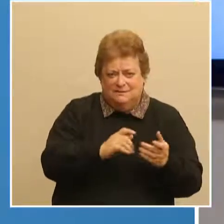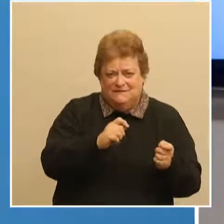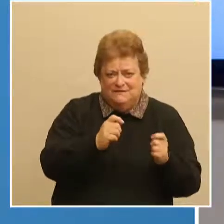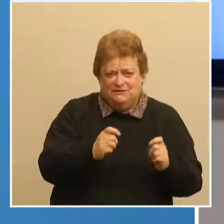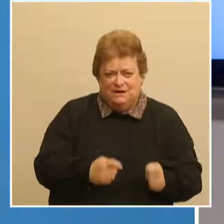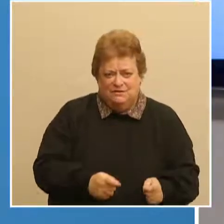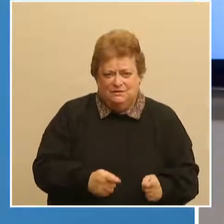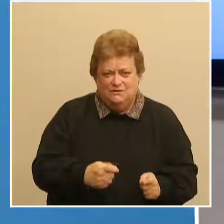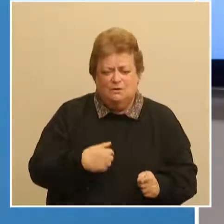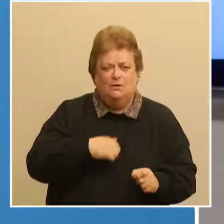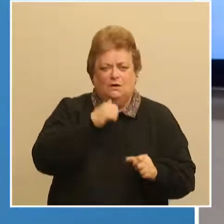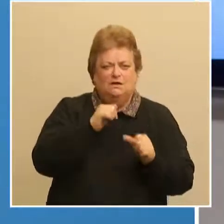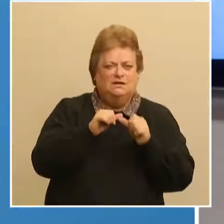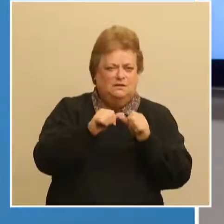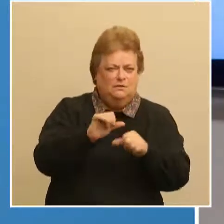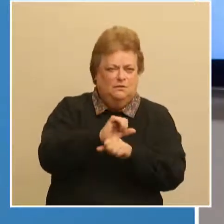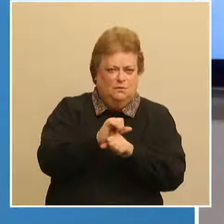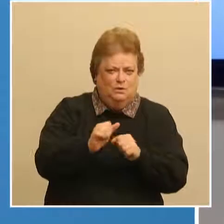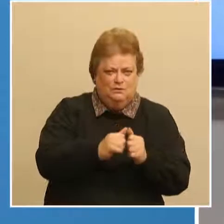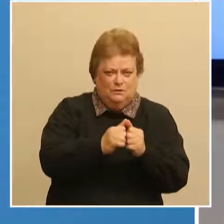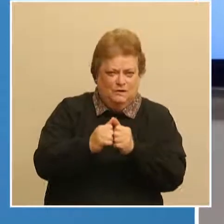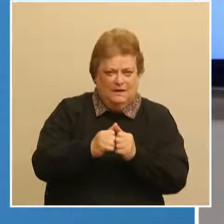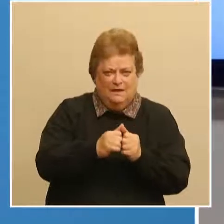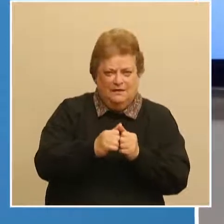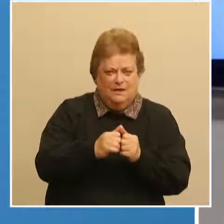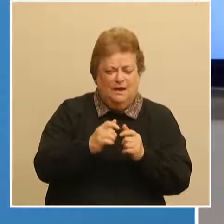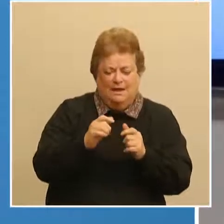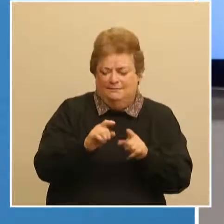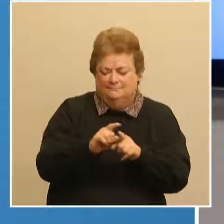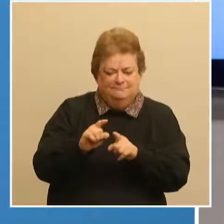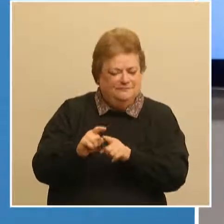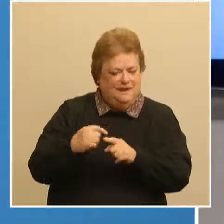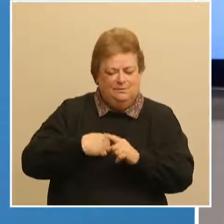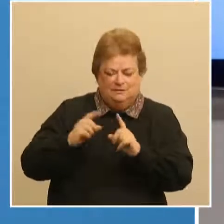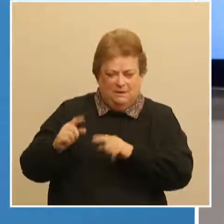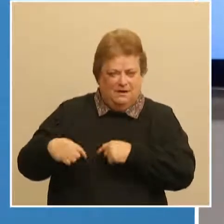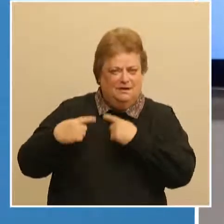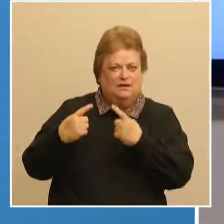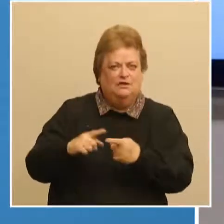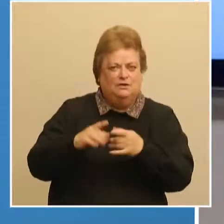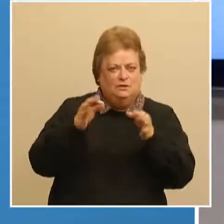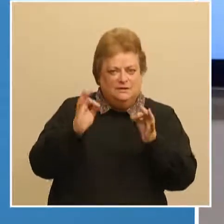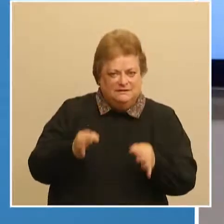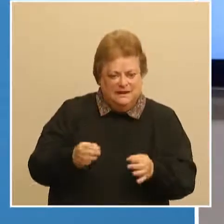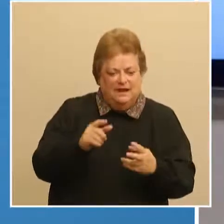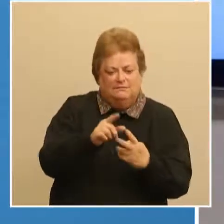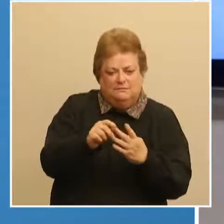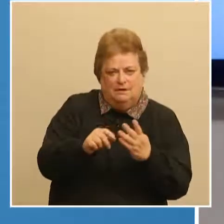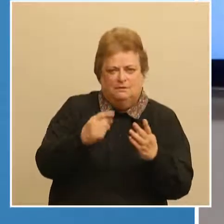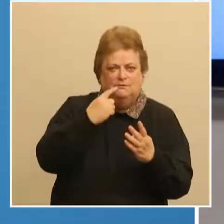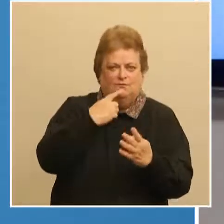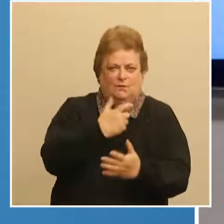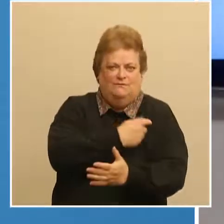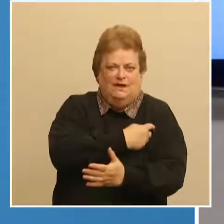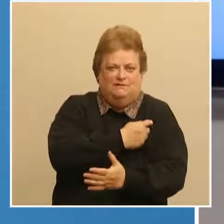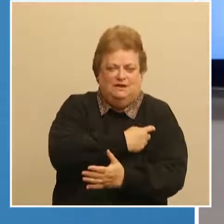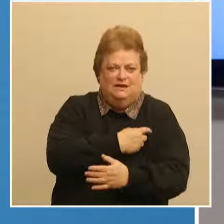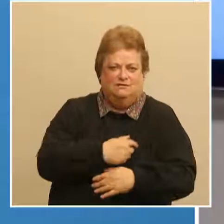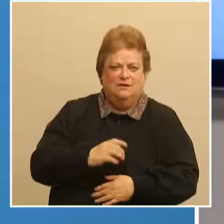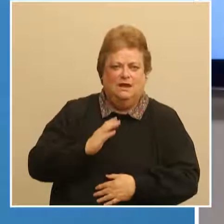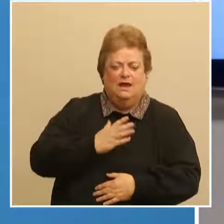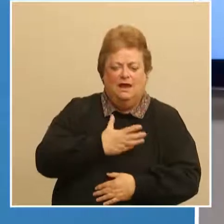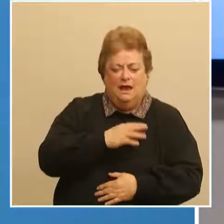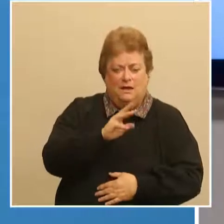changes. We will continue to work together as we have been to determine vaccination options. Our